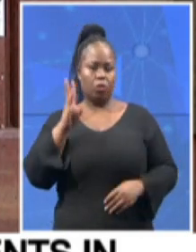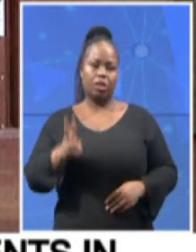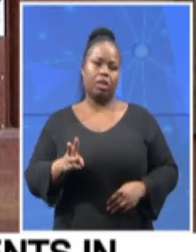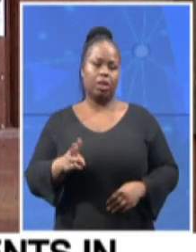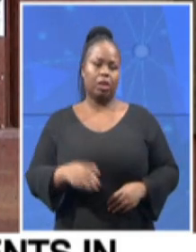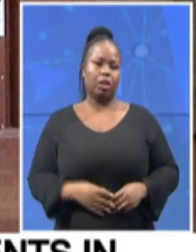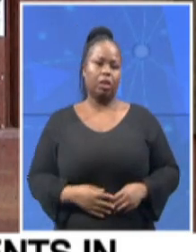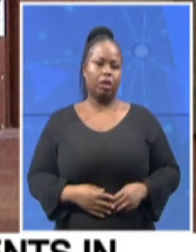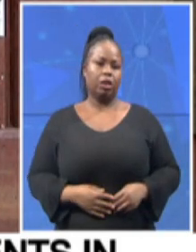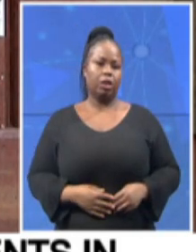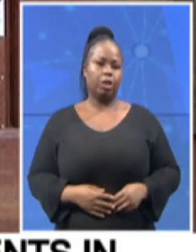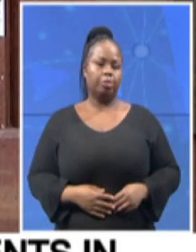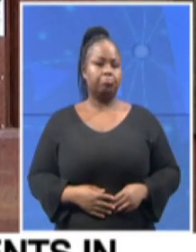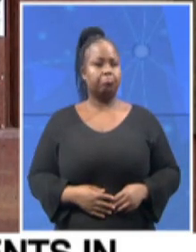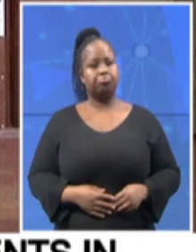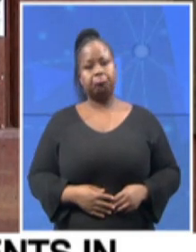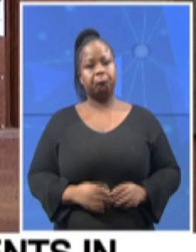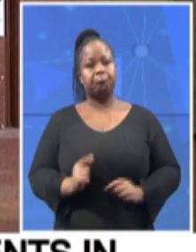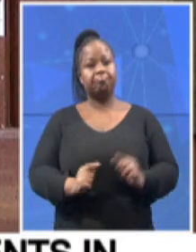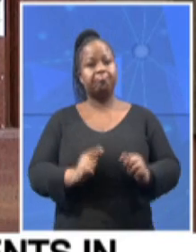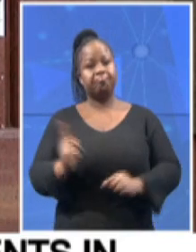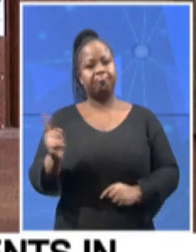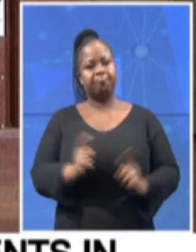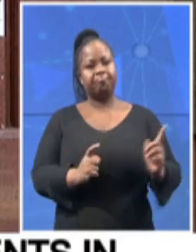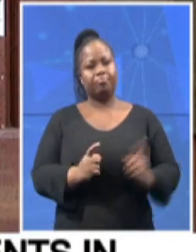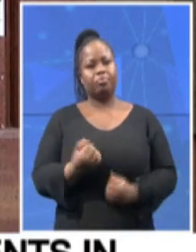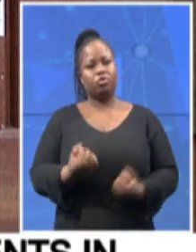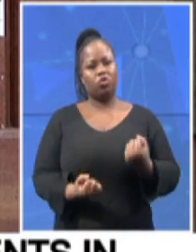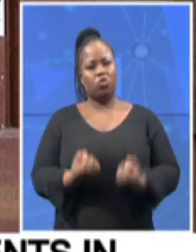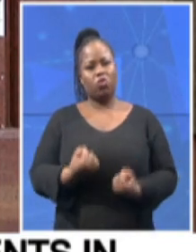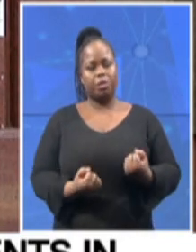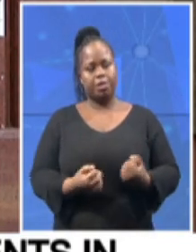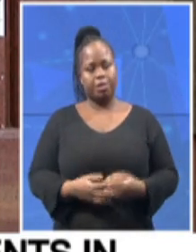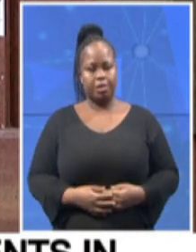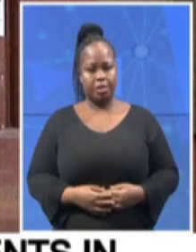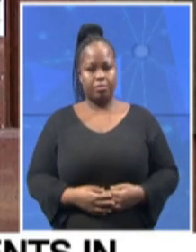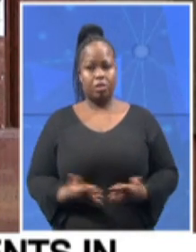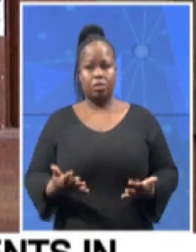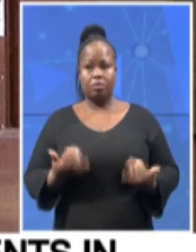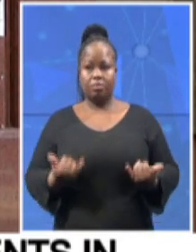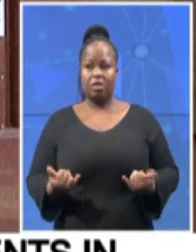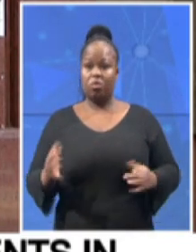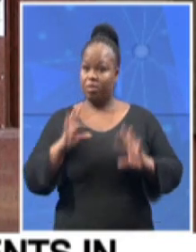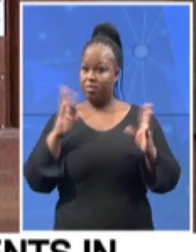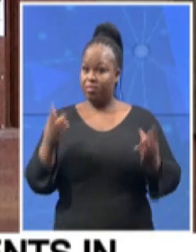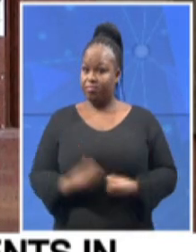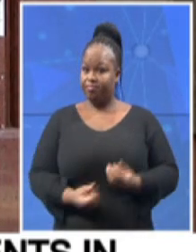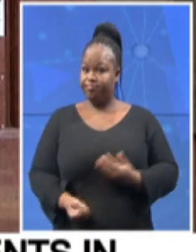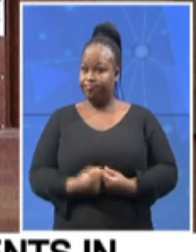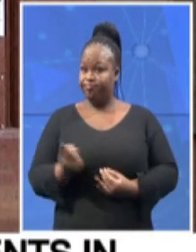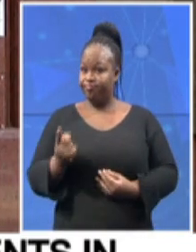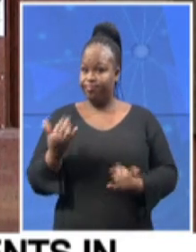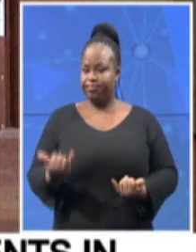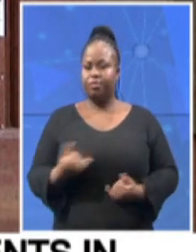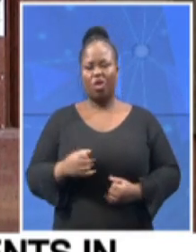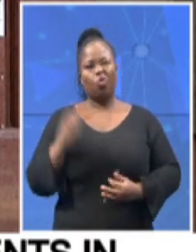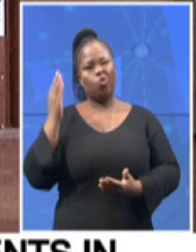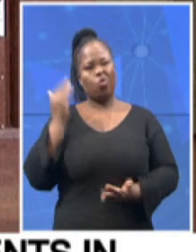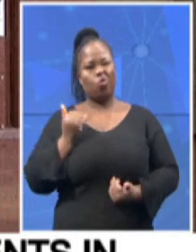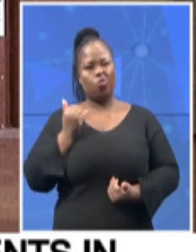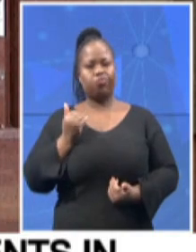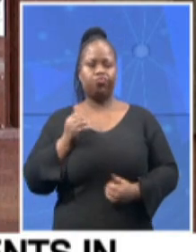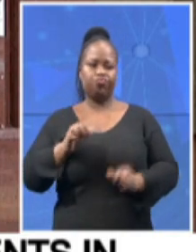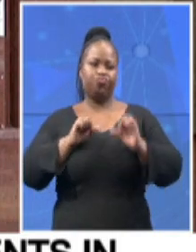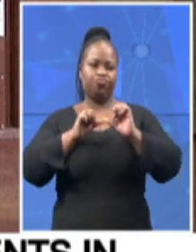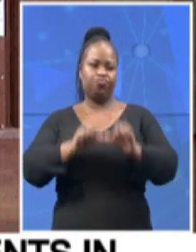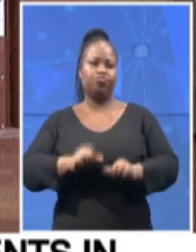accused to actually answer to the murder and attempted murder. Now, as things stand, we are expecting the prosecution to